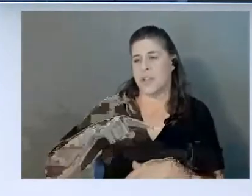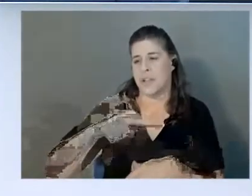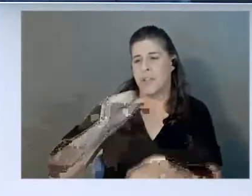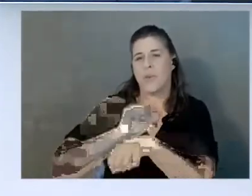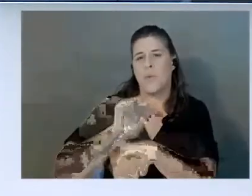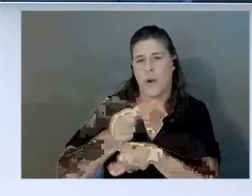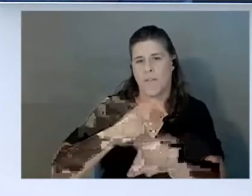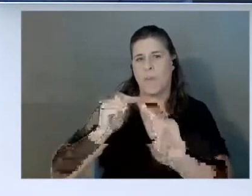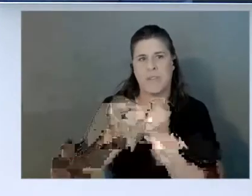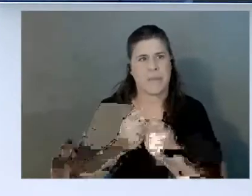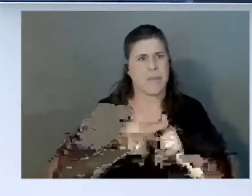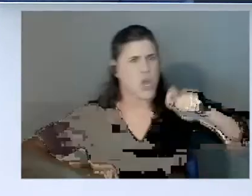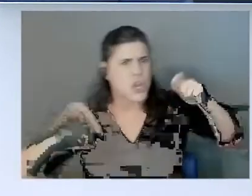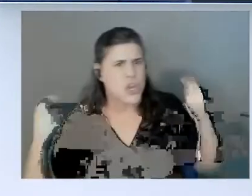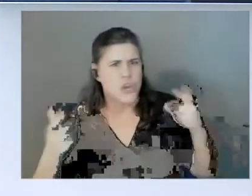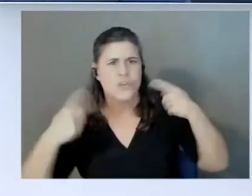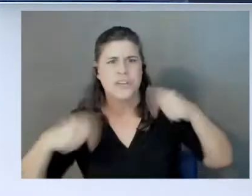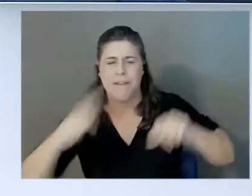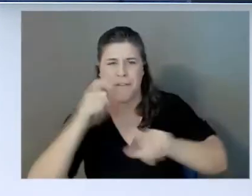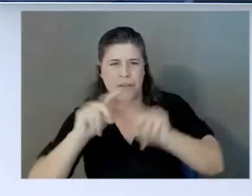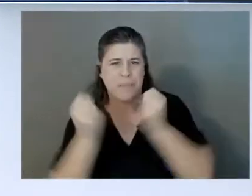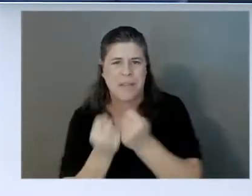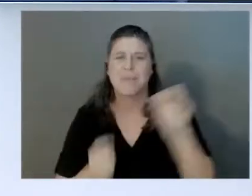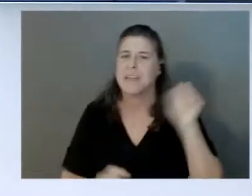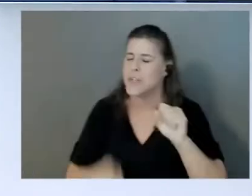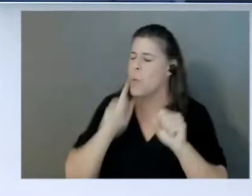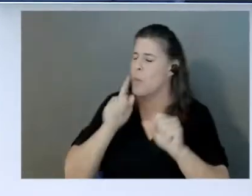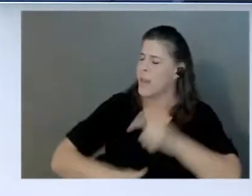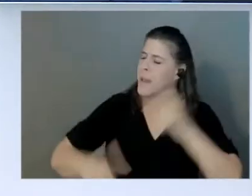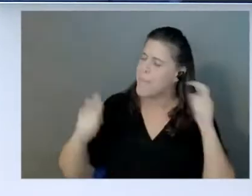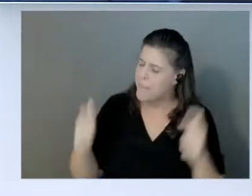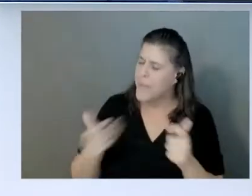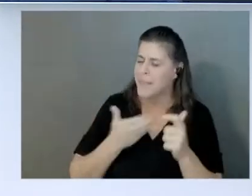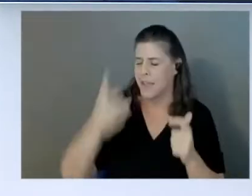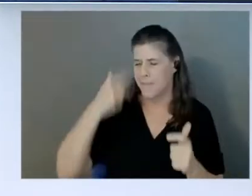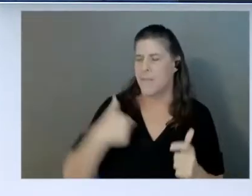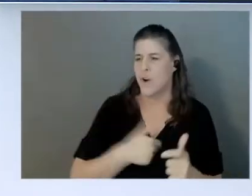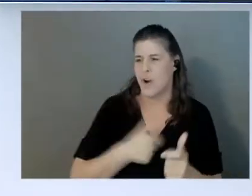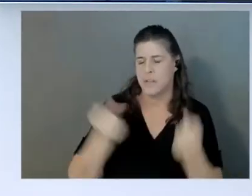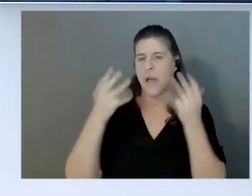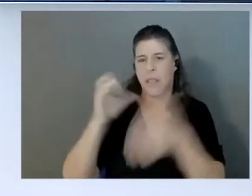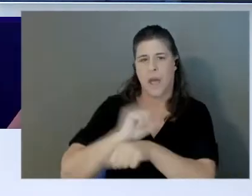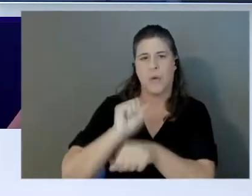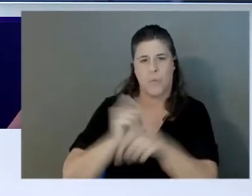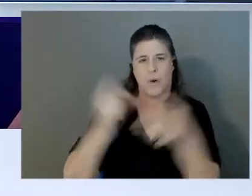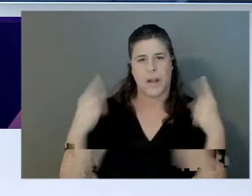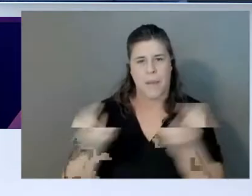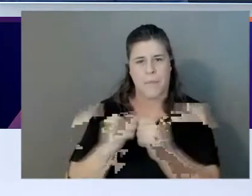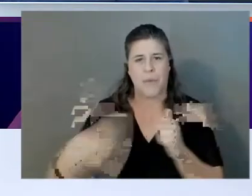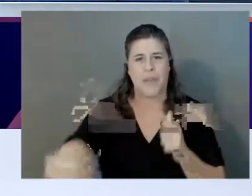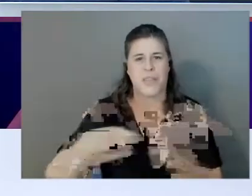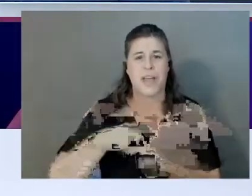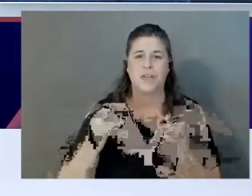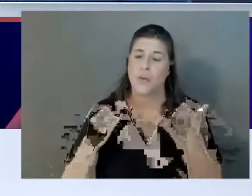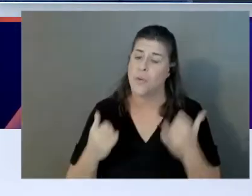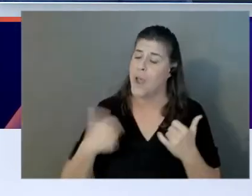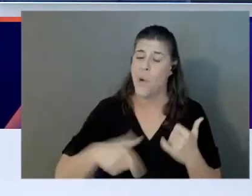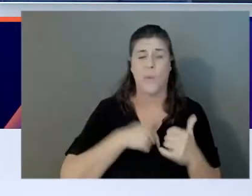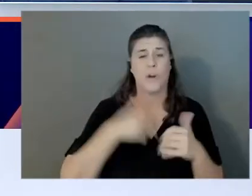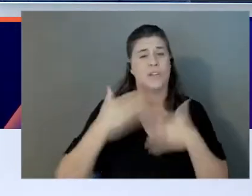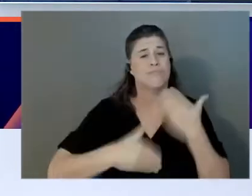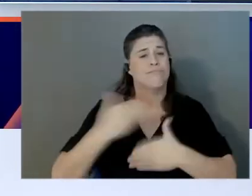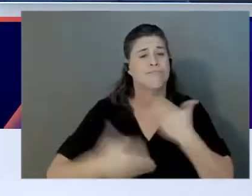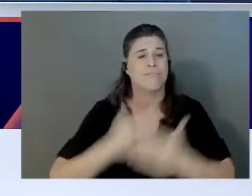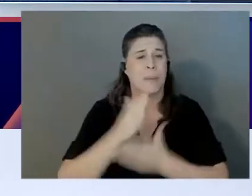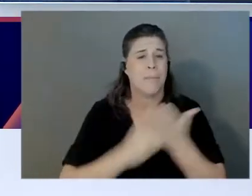from has the done, team, I right? imagine, mean, yeah. This is a really big Yeah. thing for us. A lot of work went into it. So now we're just moving into that phase of letting